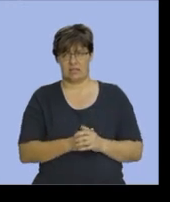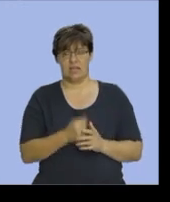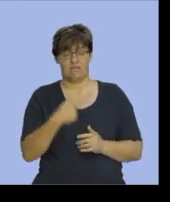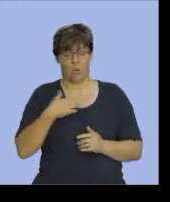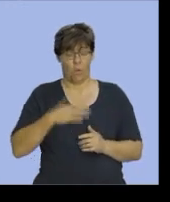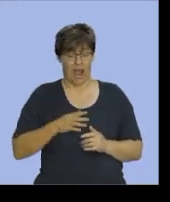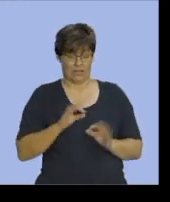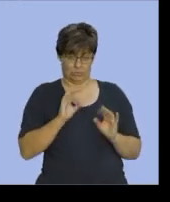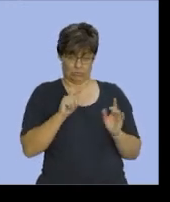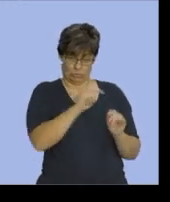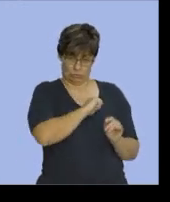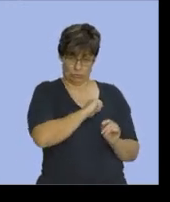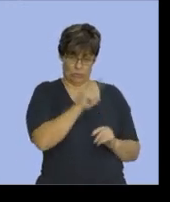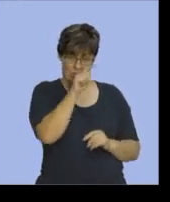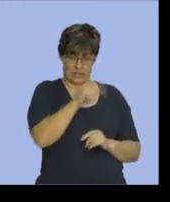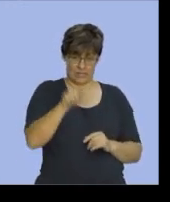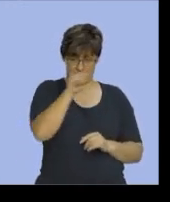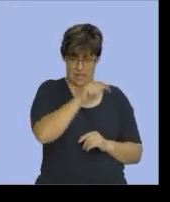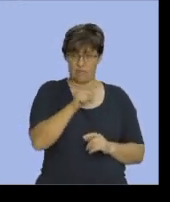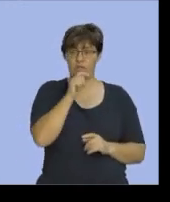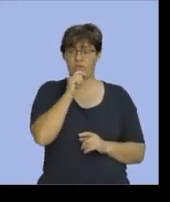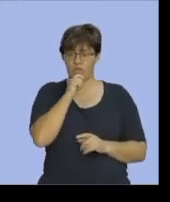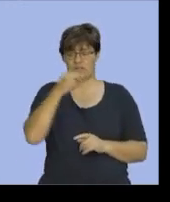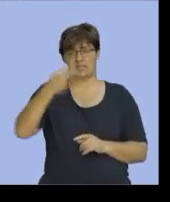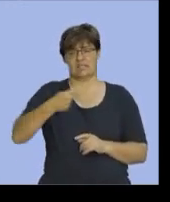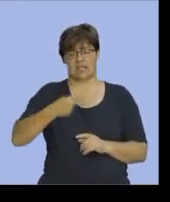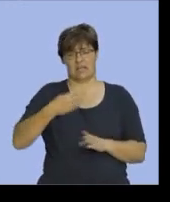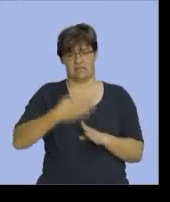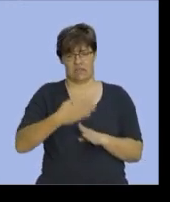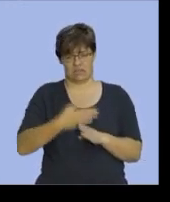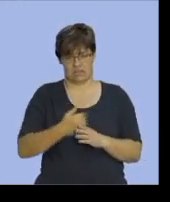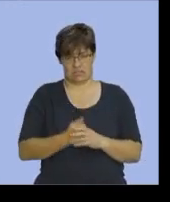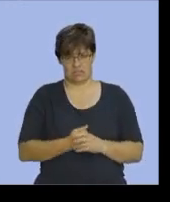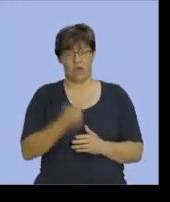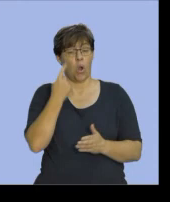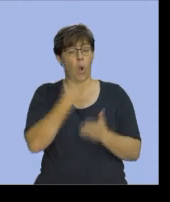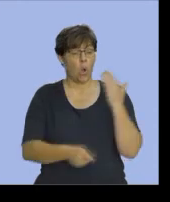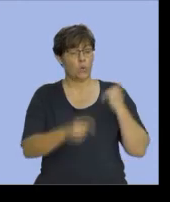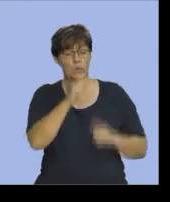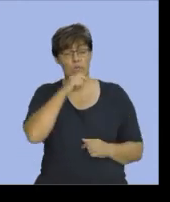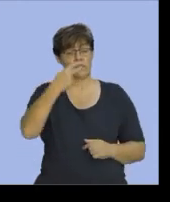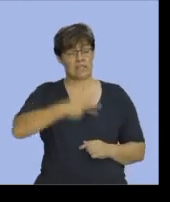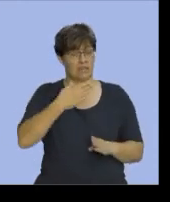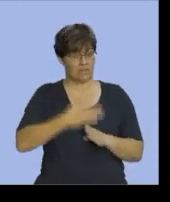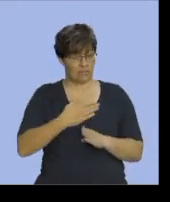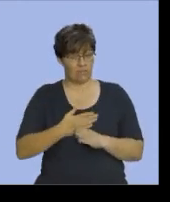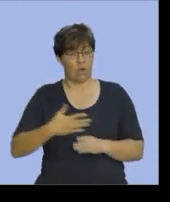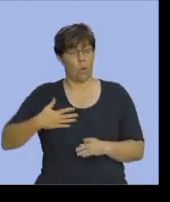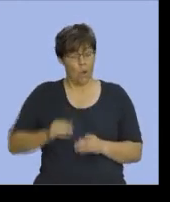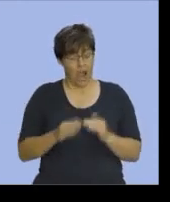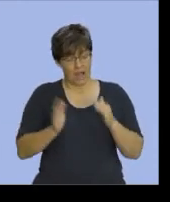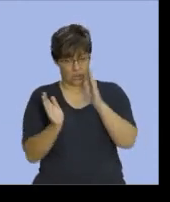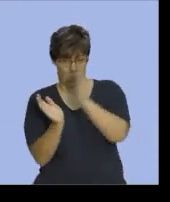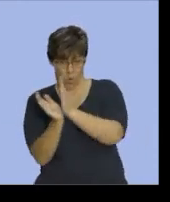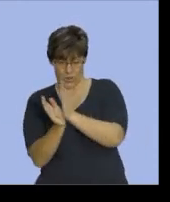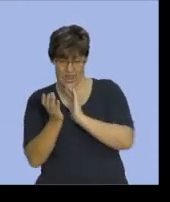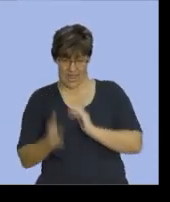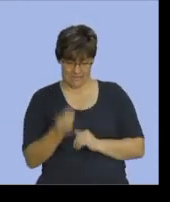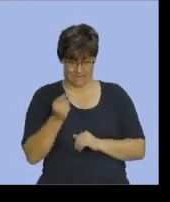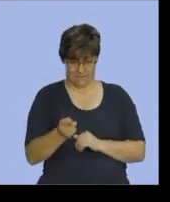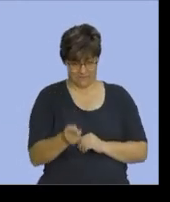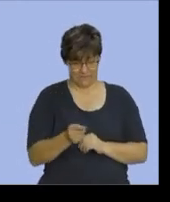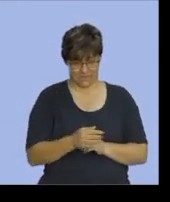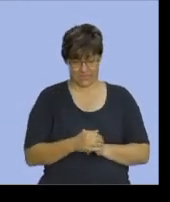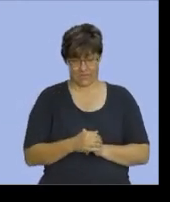But if we were to find the actual theta, we will then use the second function. So you only use the second function if